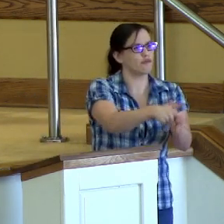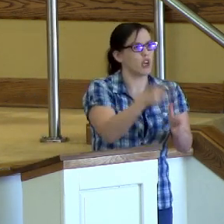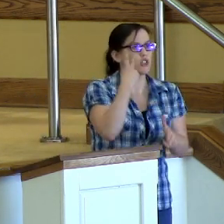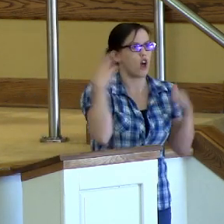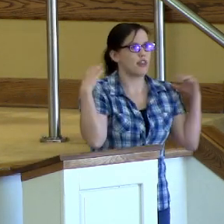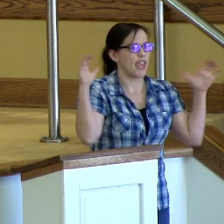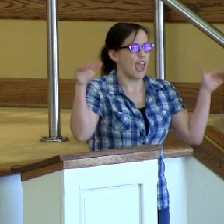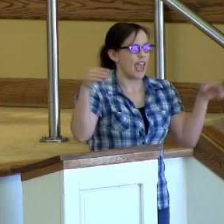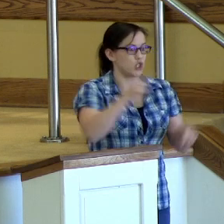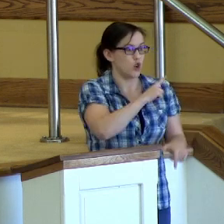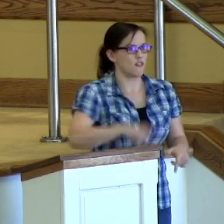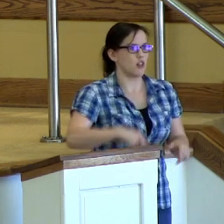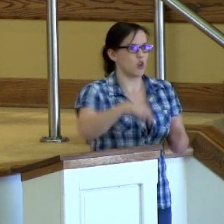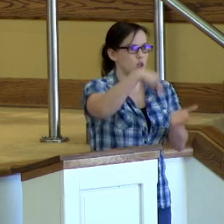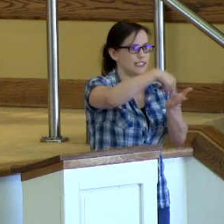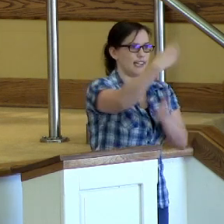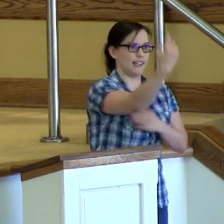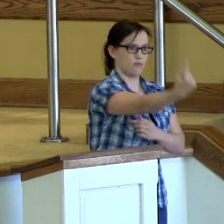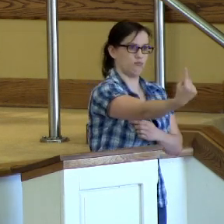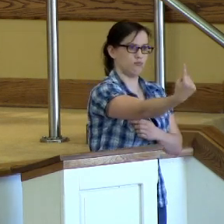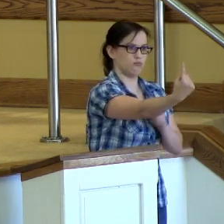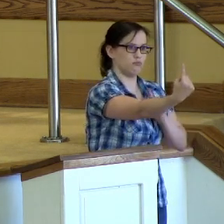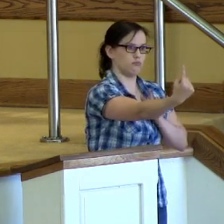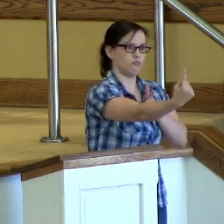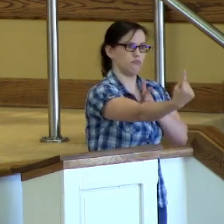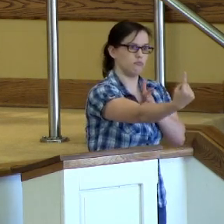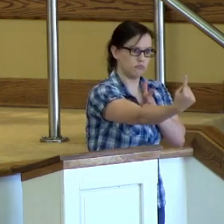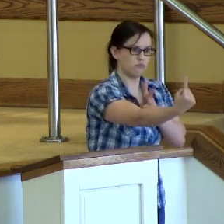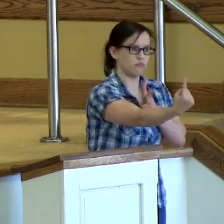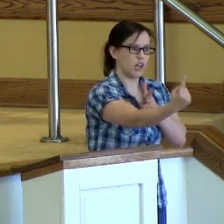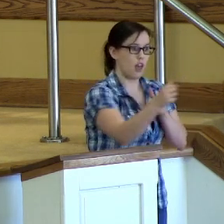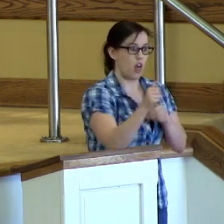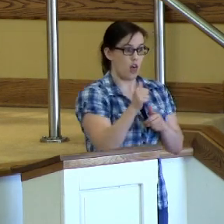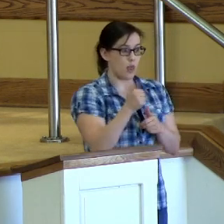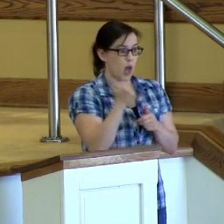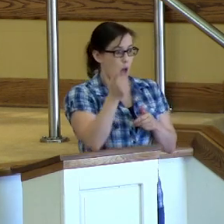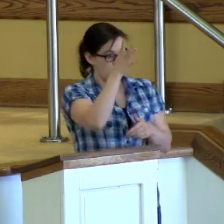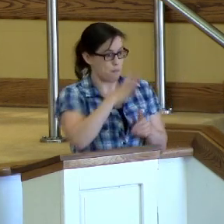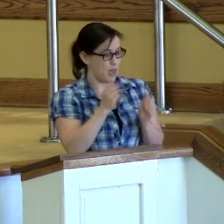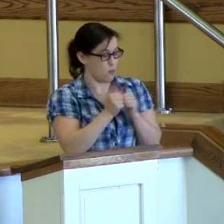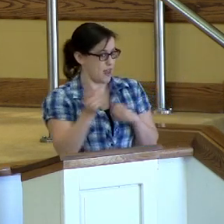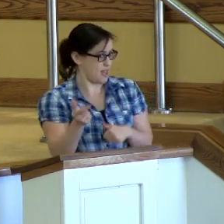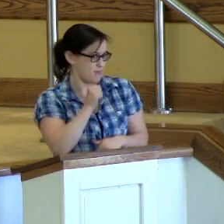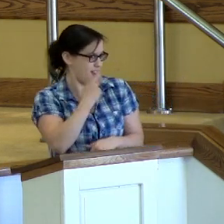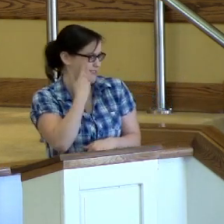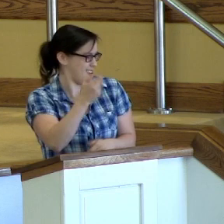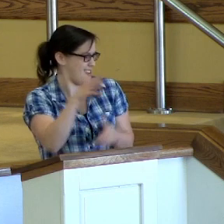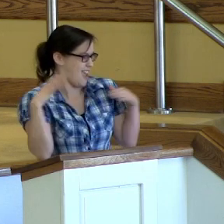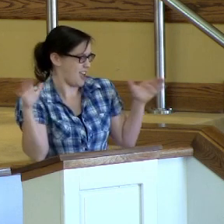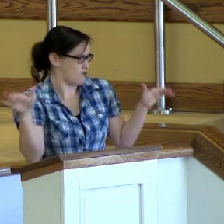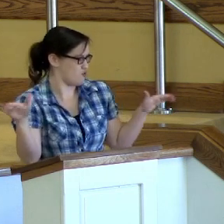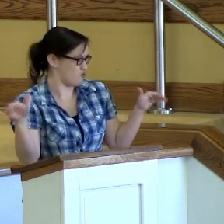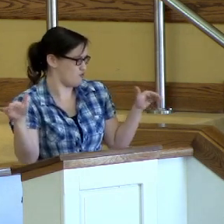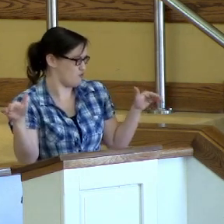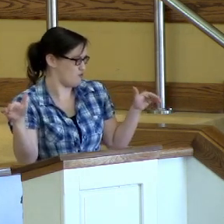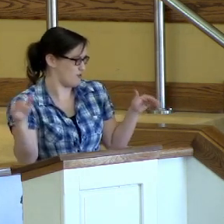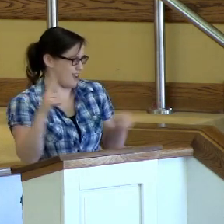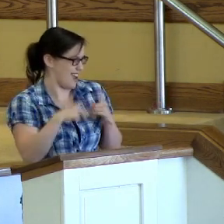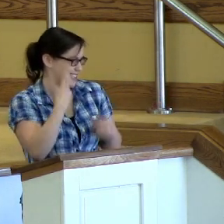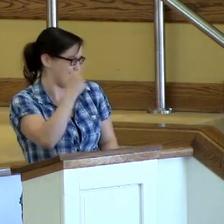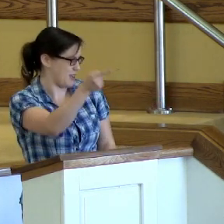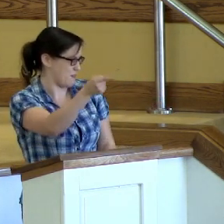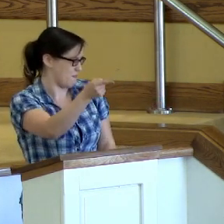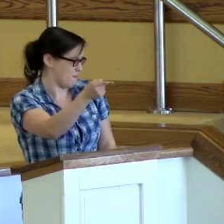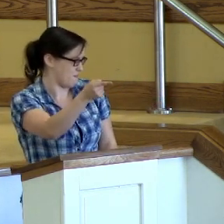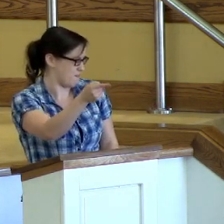way. This guy didn't see the angel of the Lord. He didn't see it. The